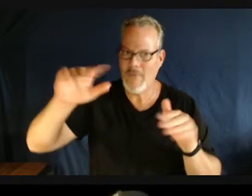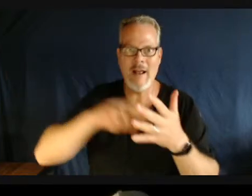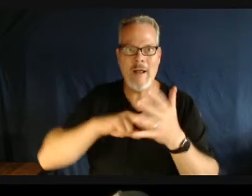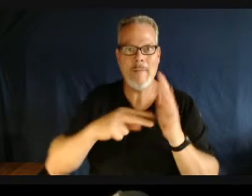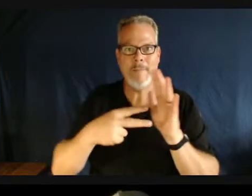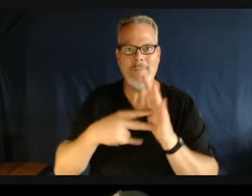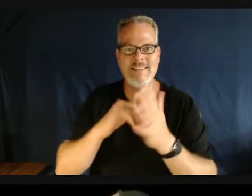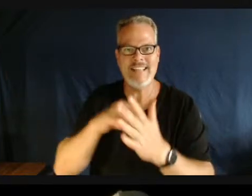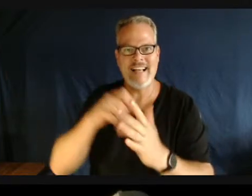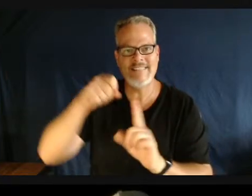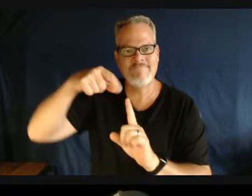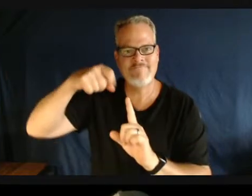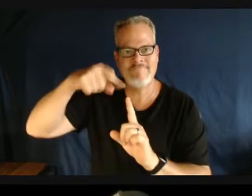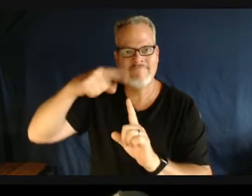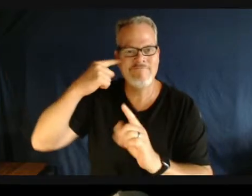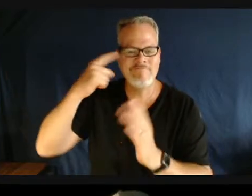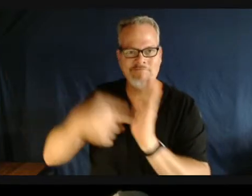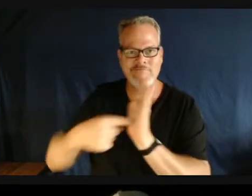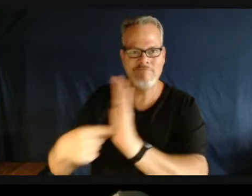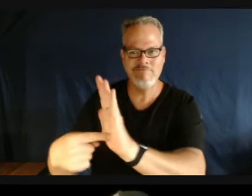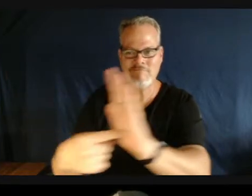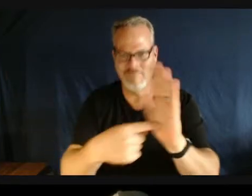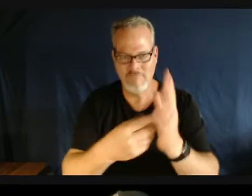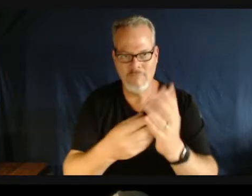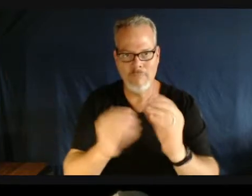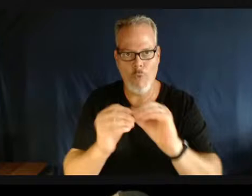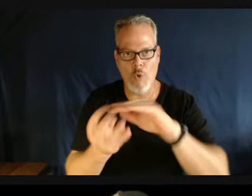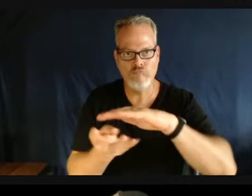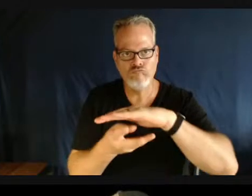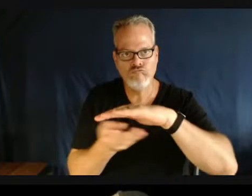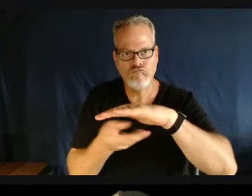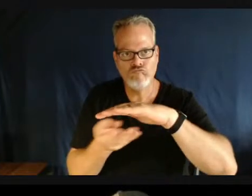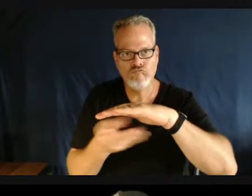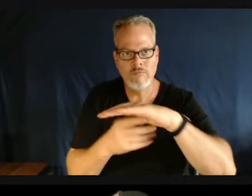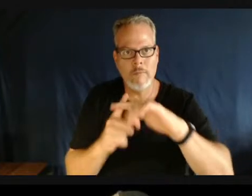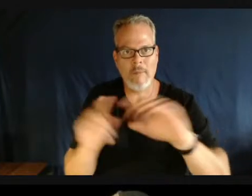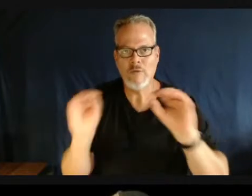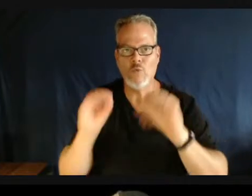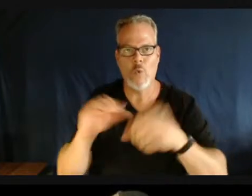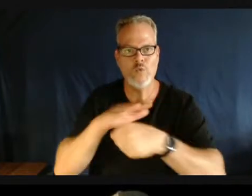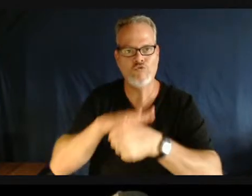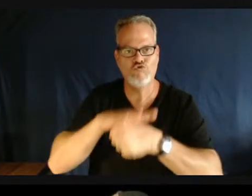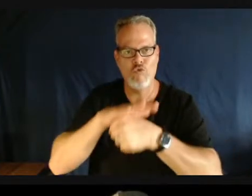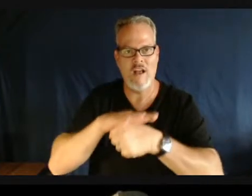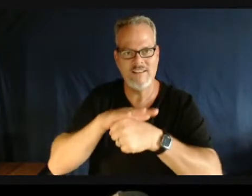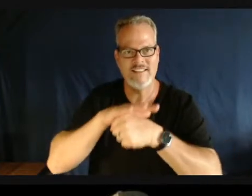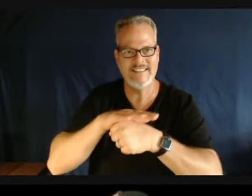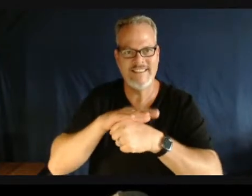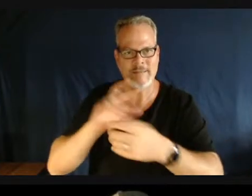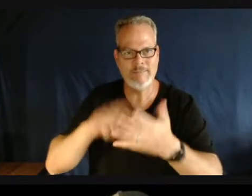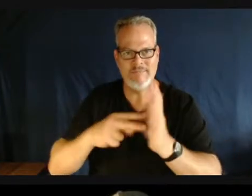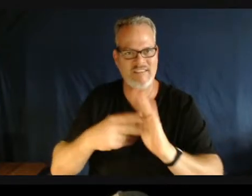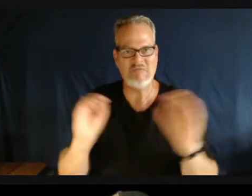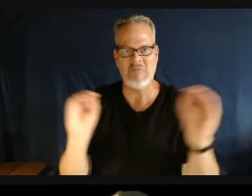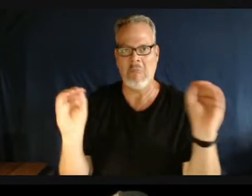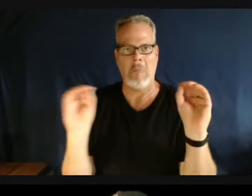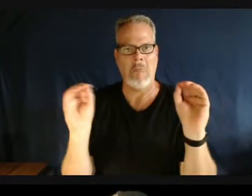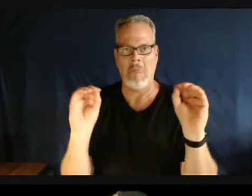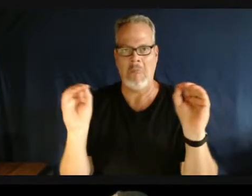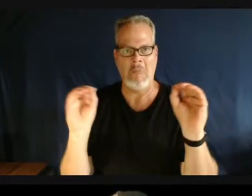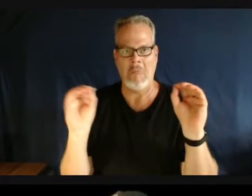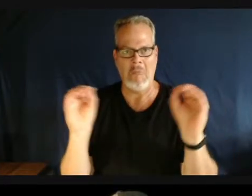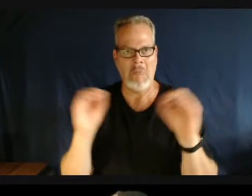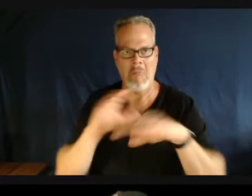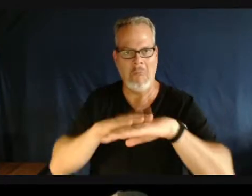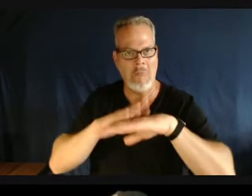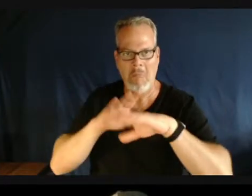summit, but it's doing that without having to stress all the rocks around it. So nothing imminent on Mauna